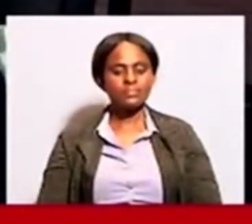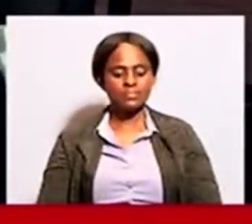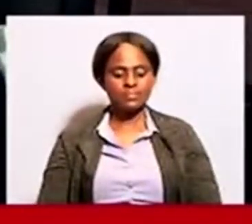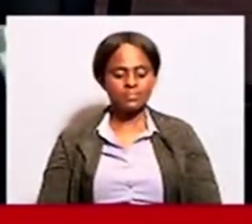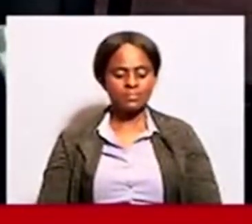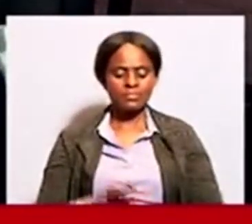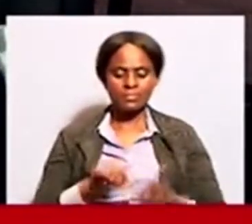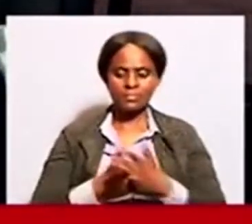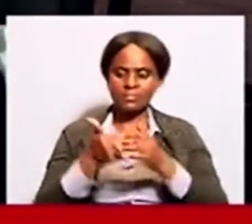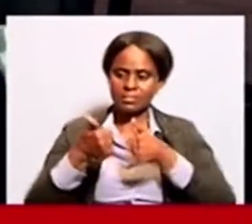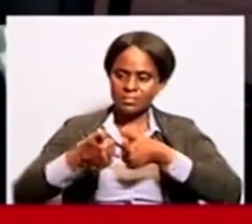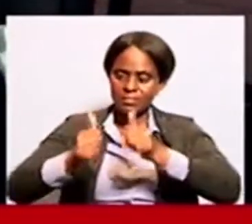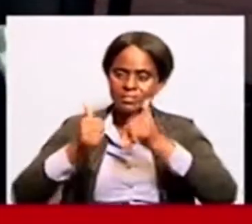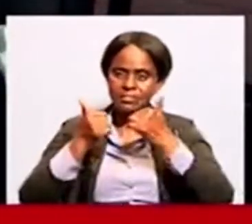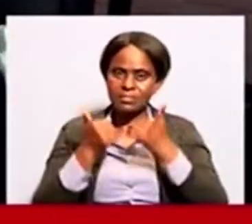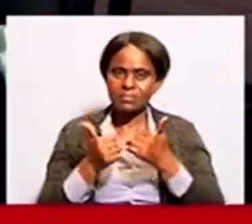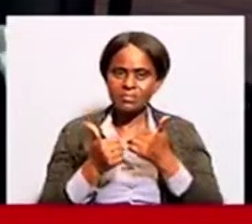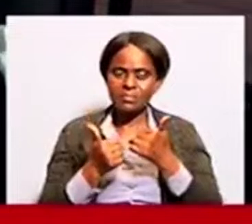how did you